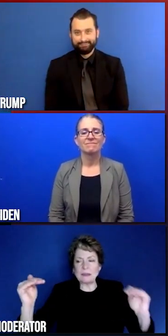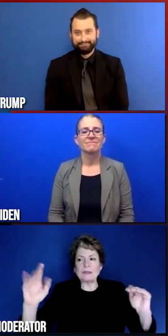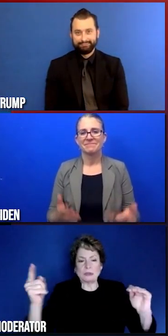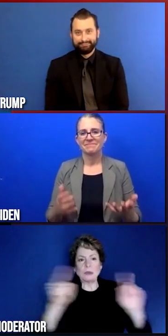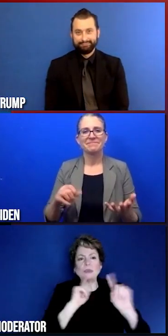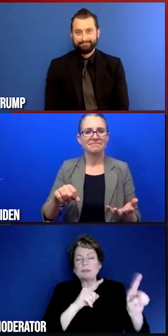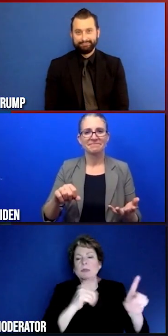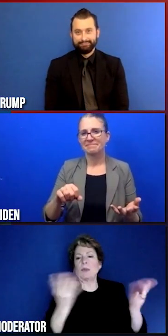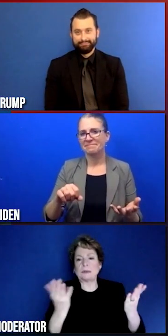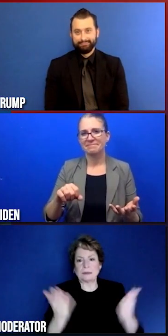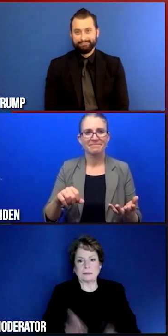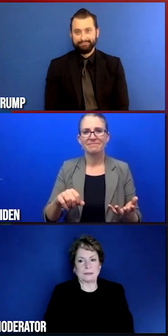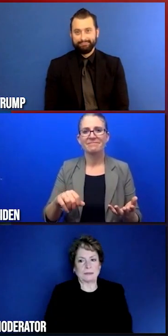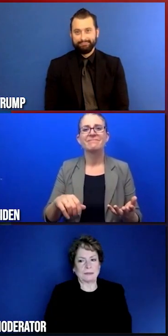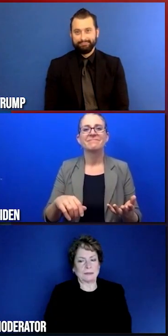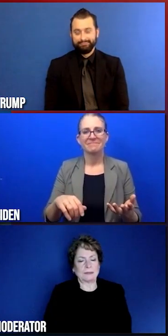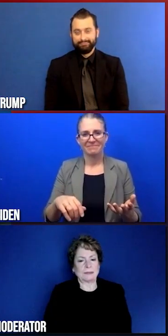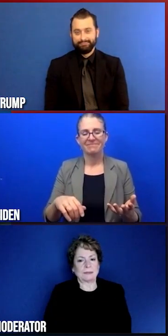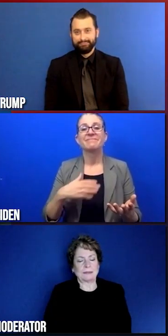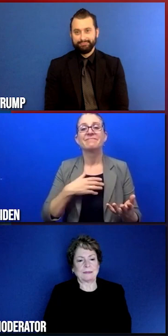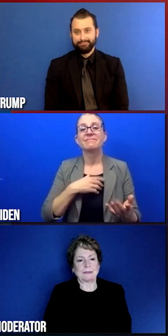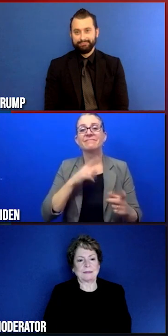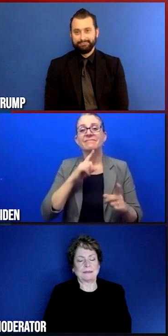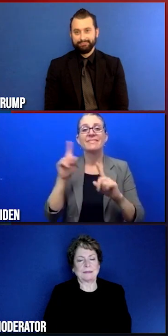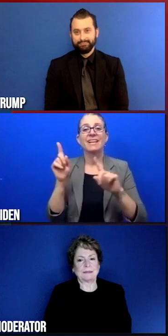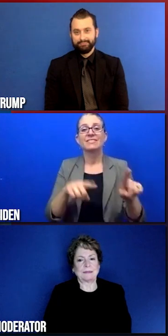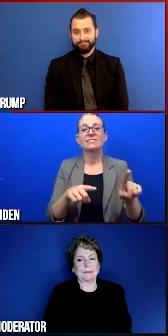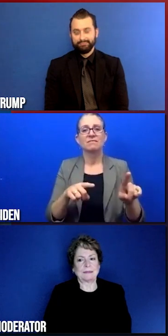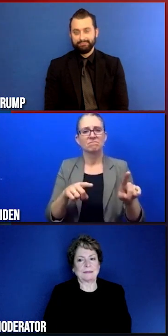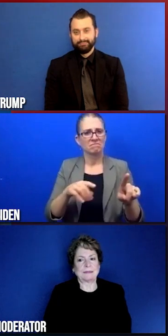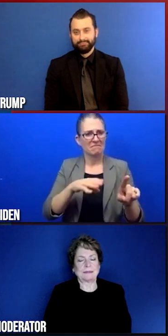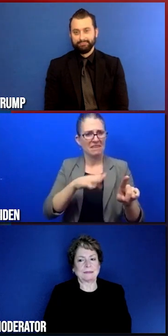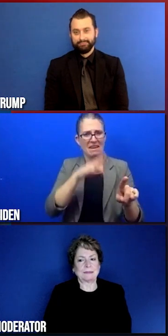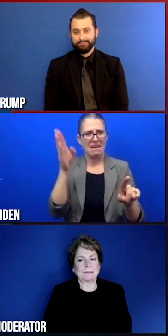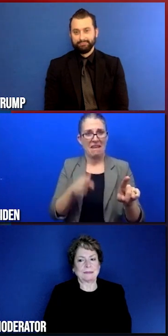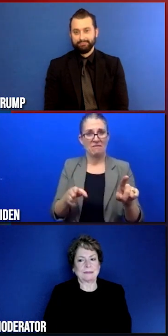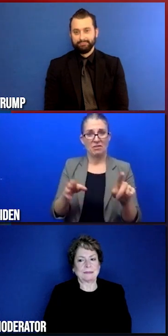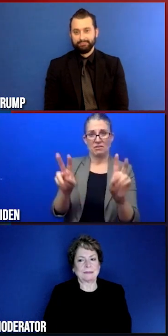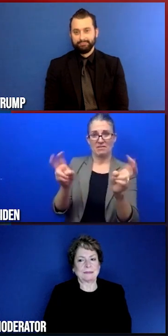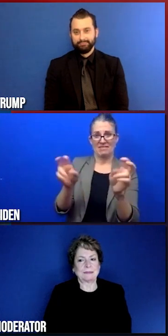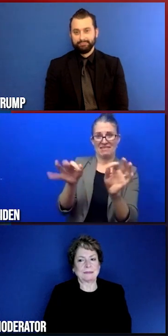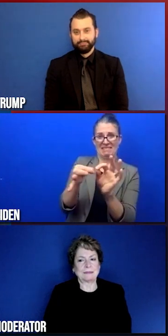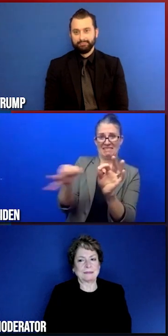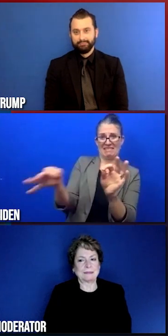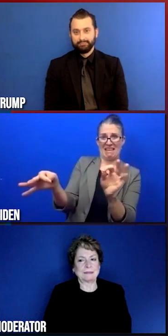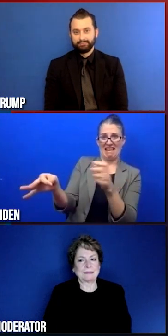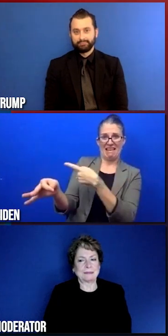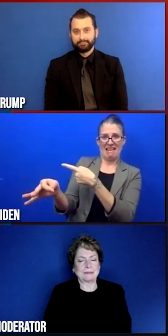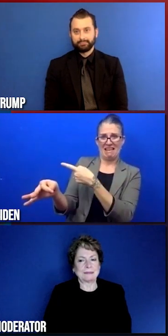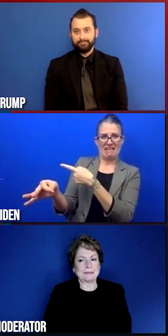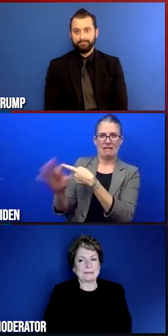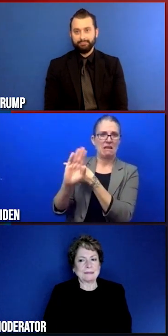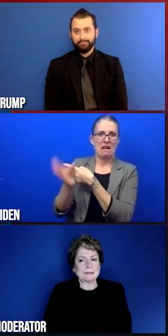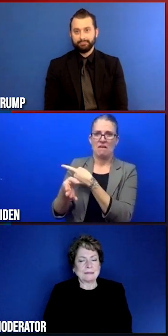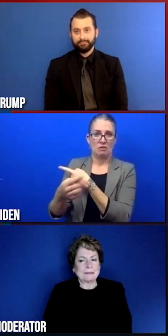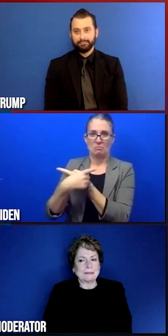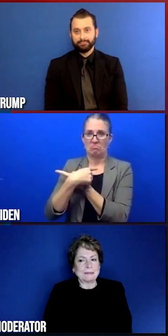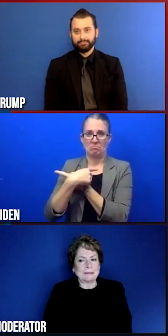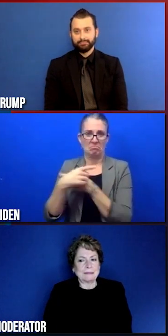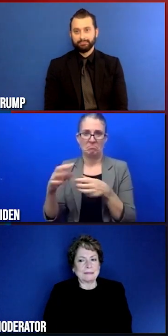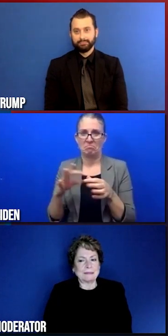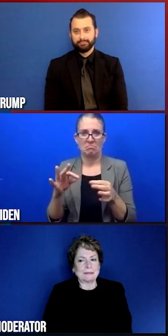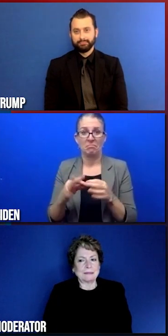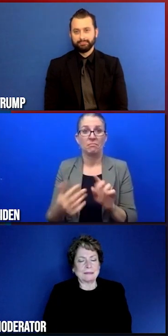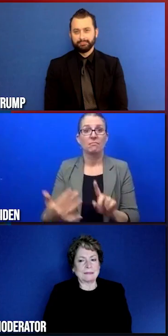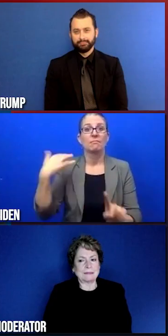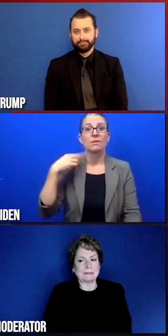said what he accused me of saying. The fact of the matter is, in 2000, though, after the crime bill had been